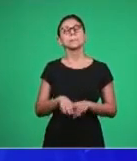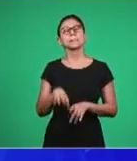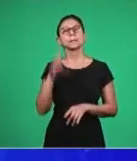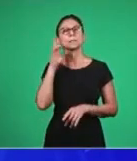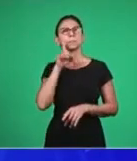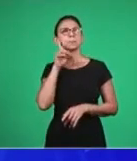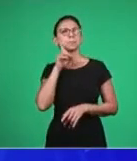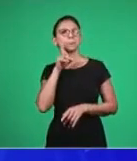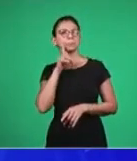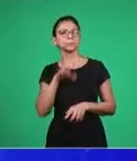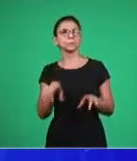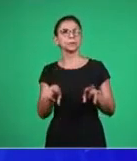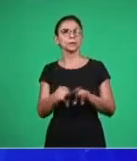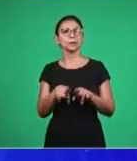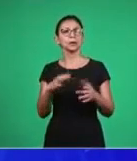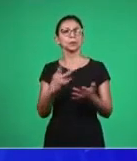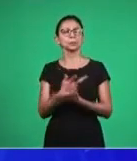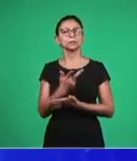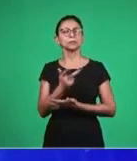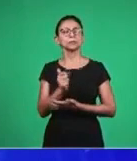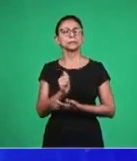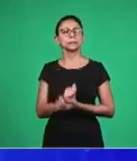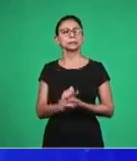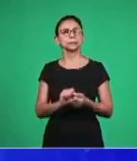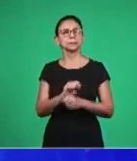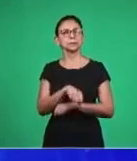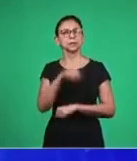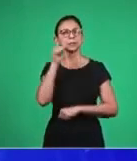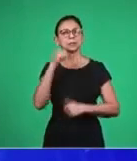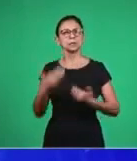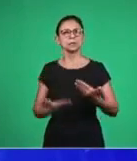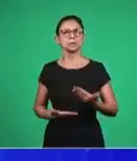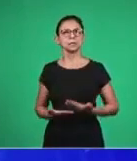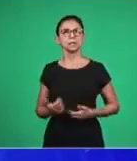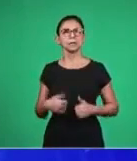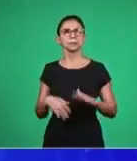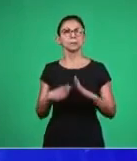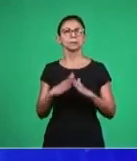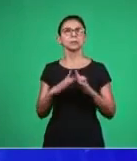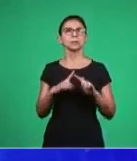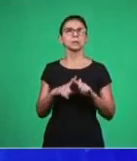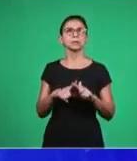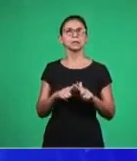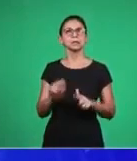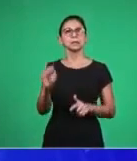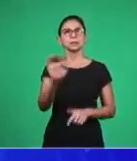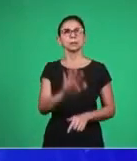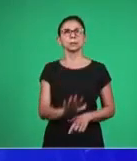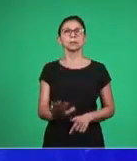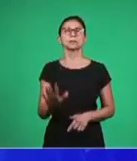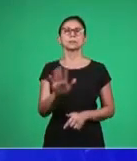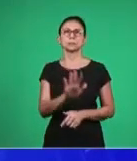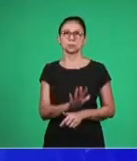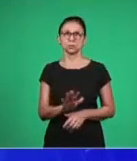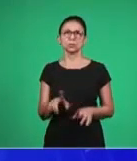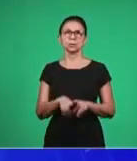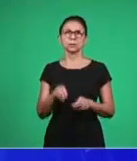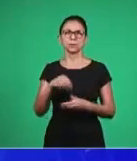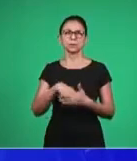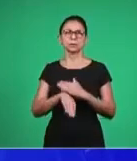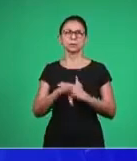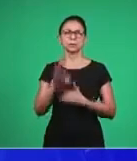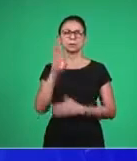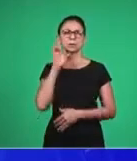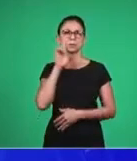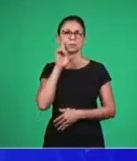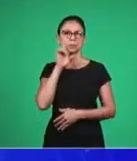also in Marlborough, there was a seminar for the women there in Massachusetts in